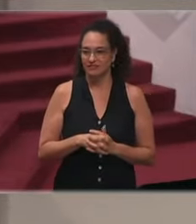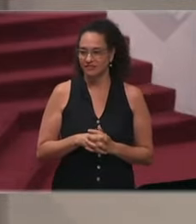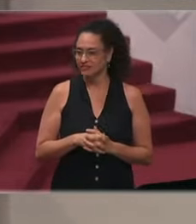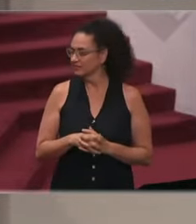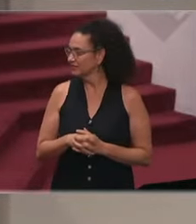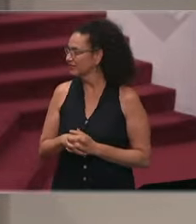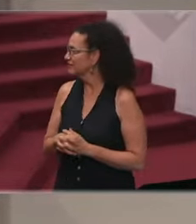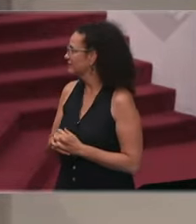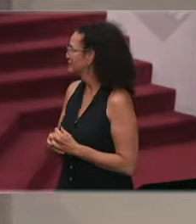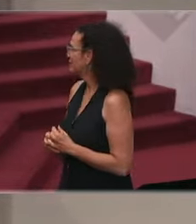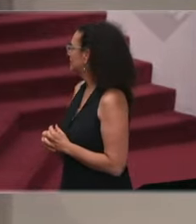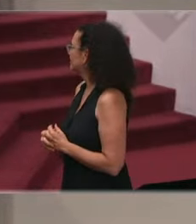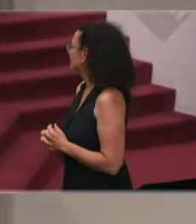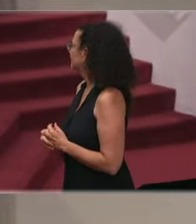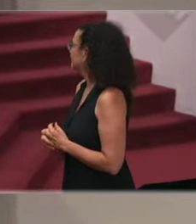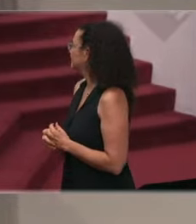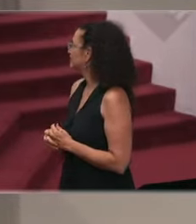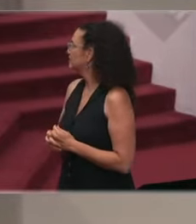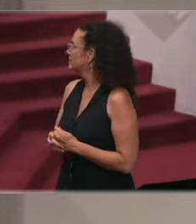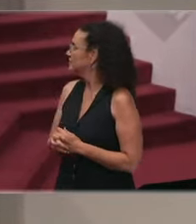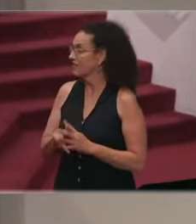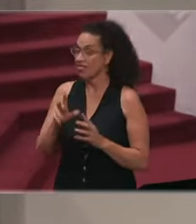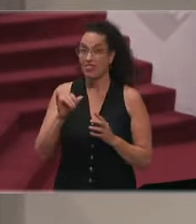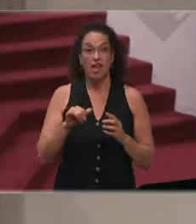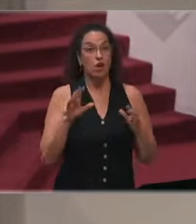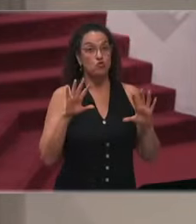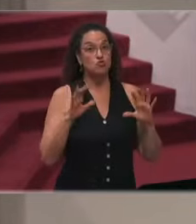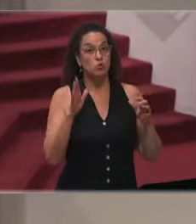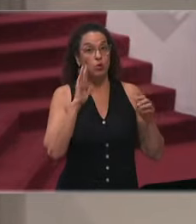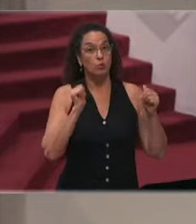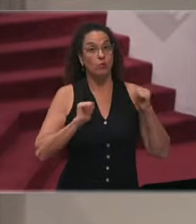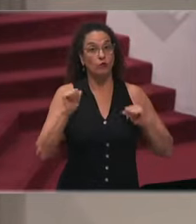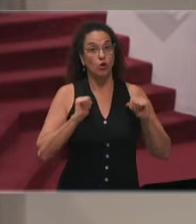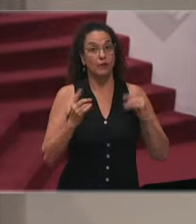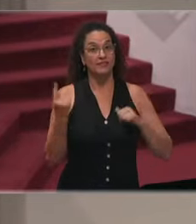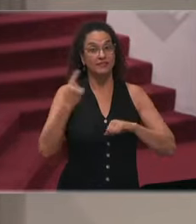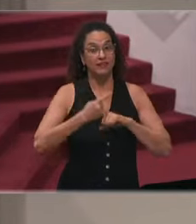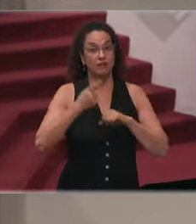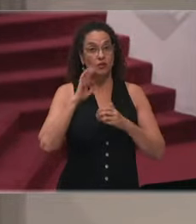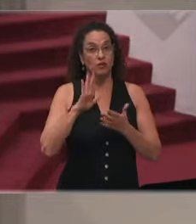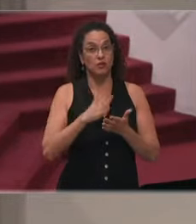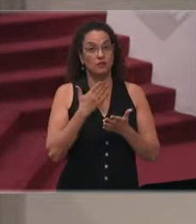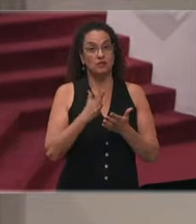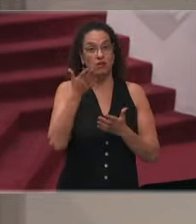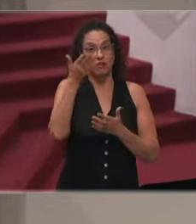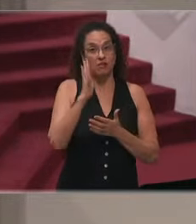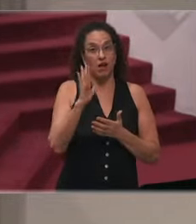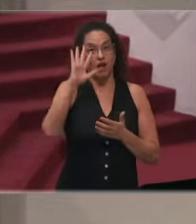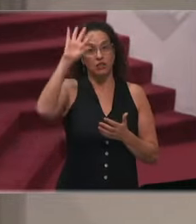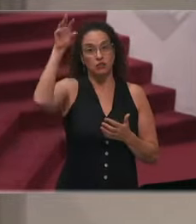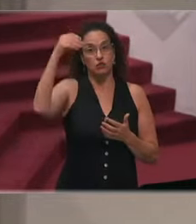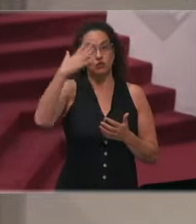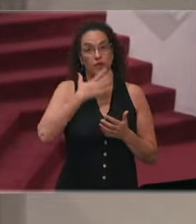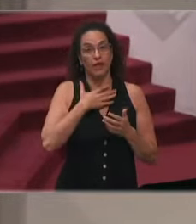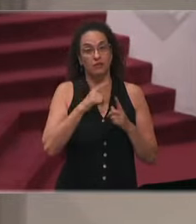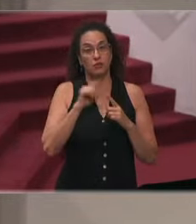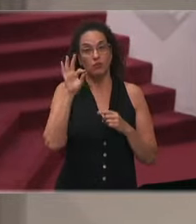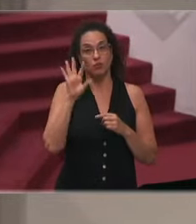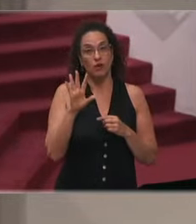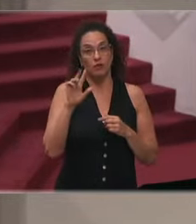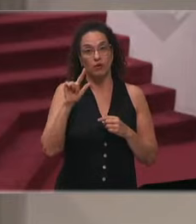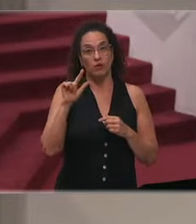Getting their groove on. They will be performing today to the song God's Grace by Reverend Luther